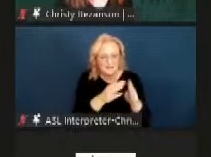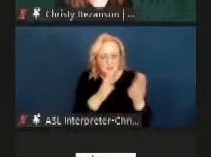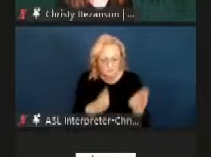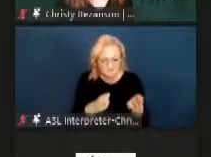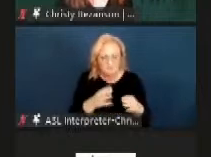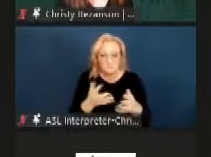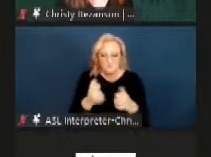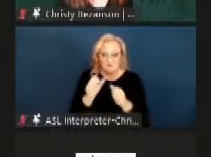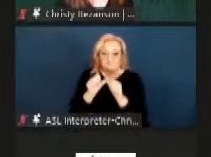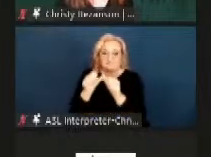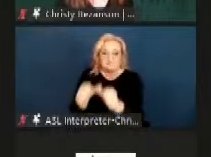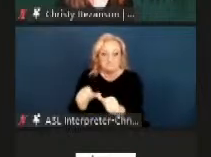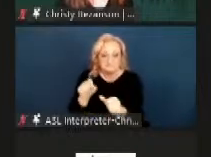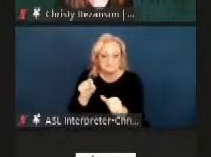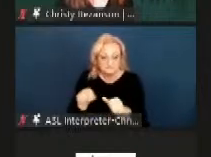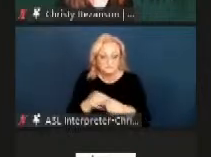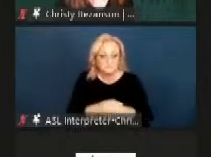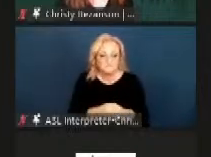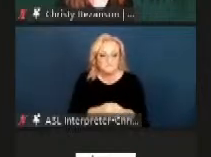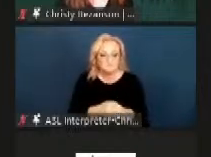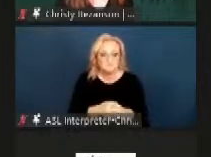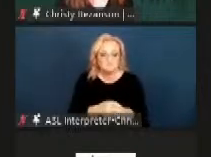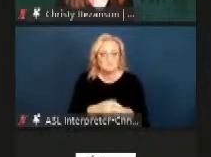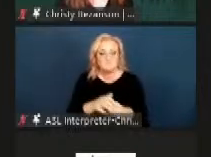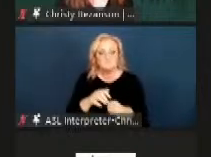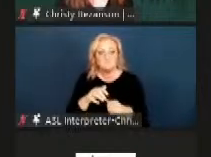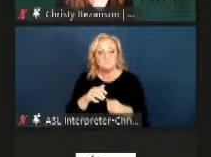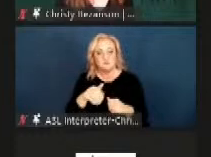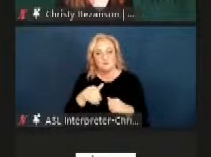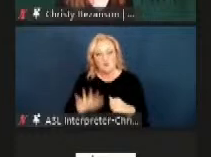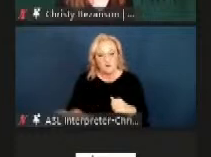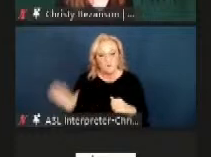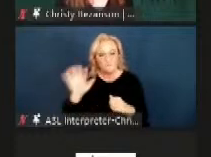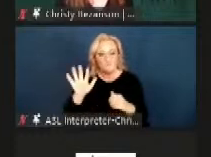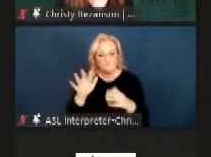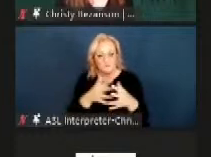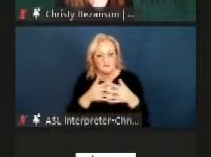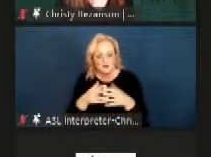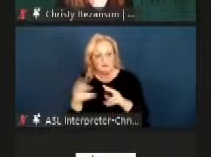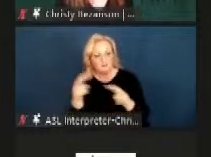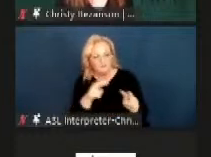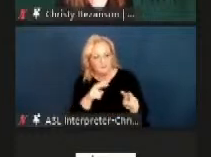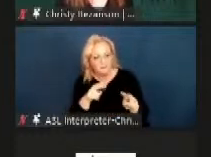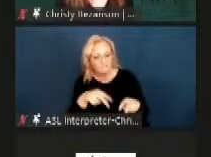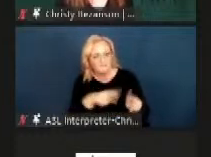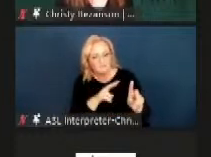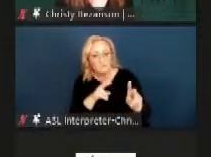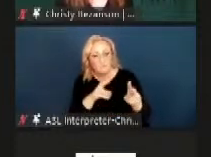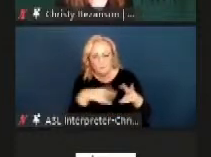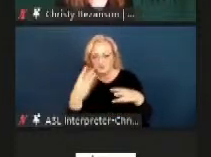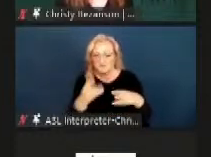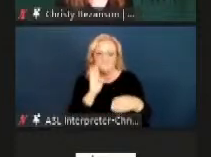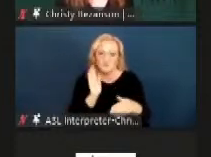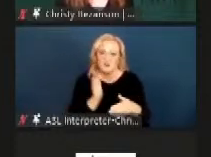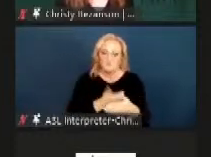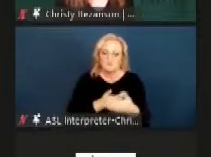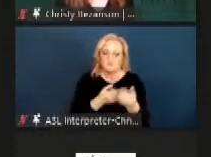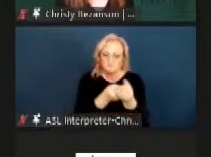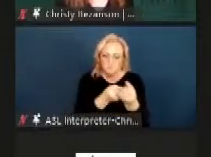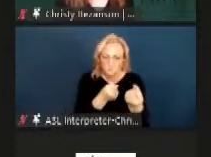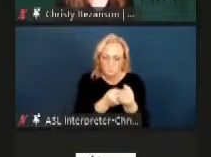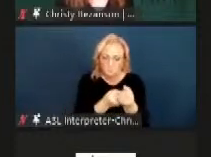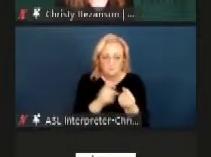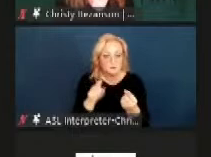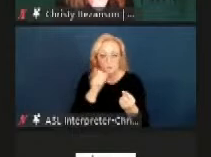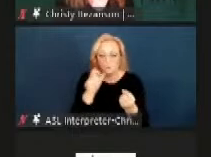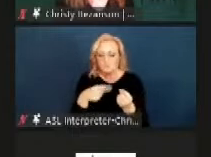in play. We're known around the country for the term foundational community supports. which isn't just supportive housing, but it's